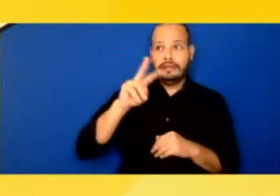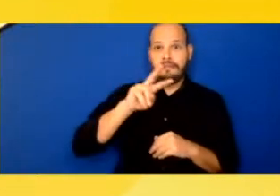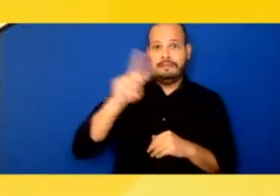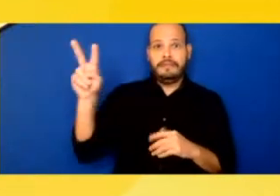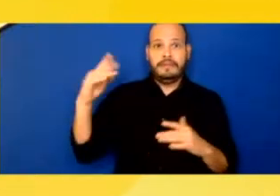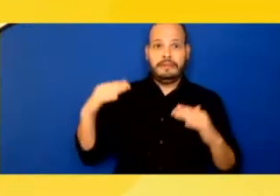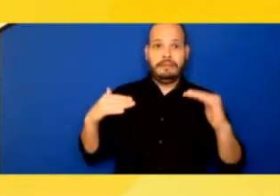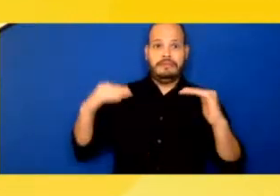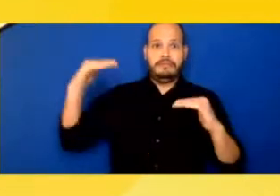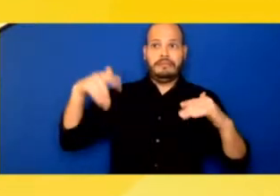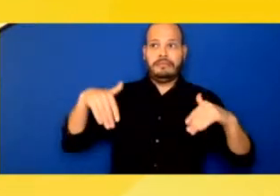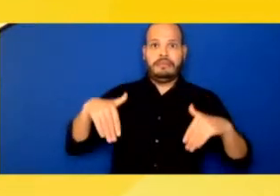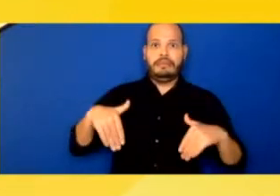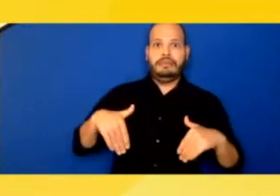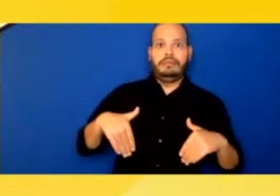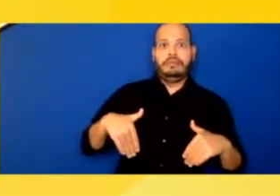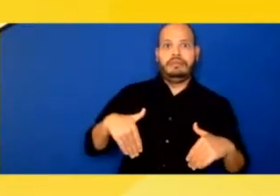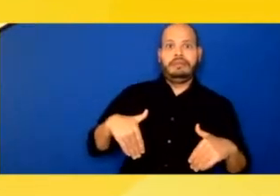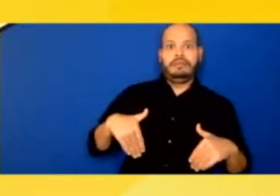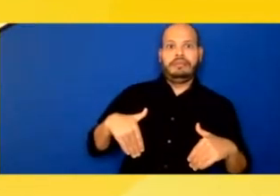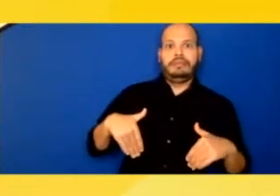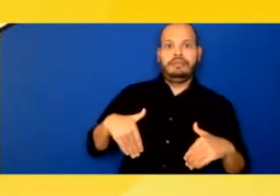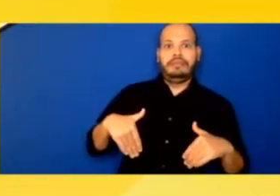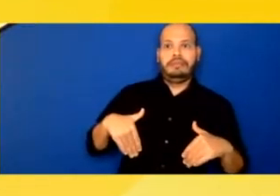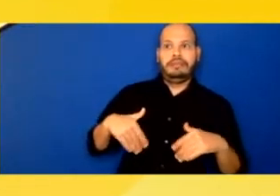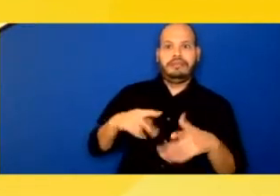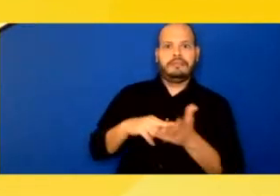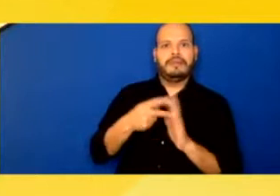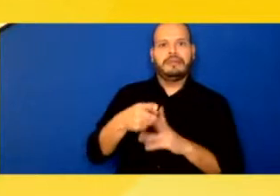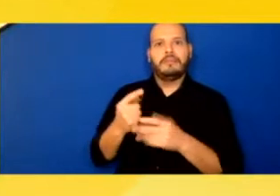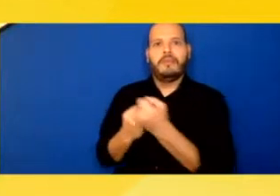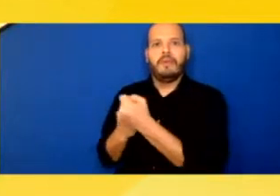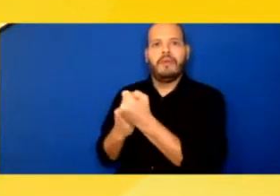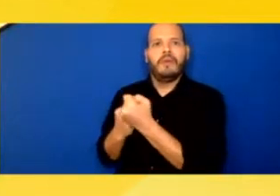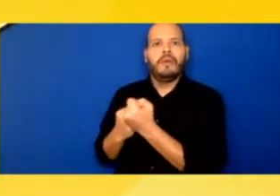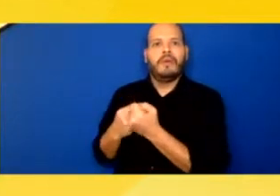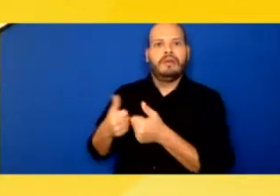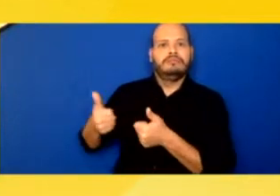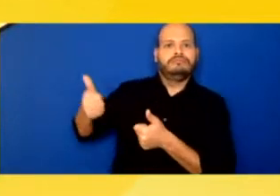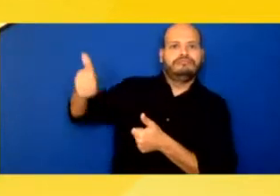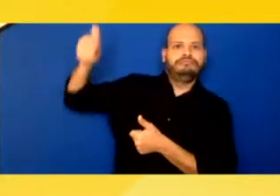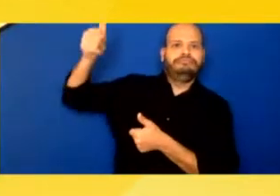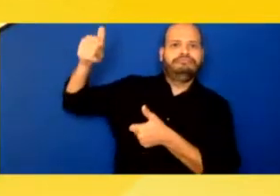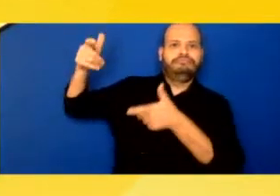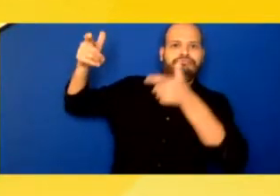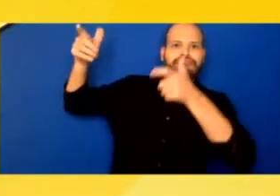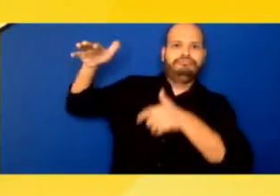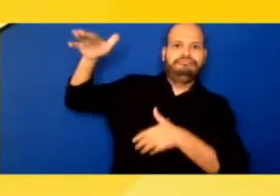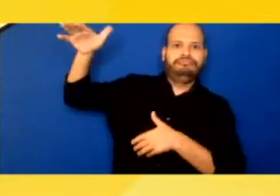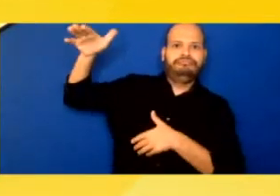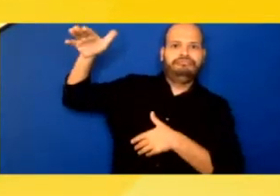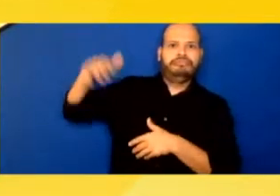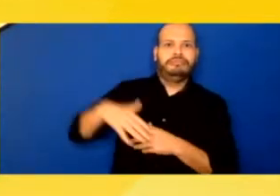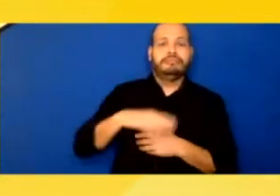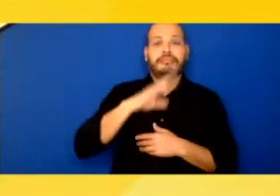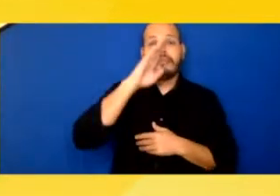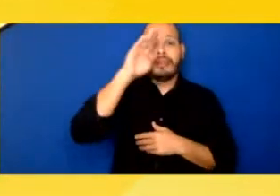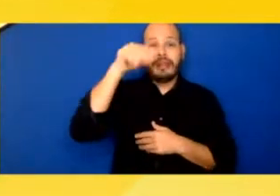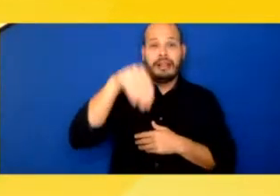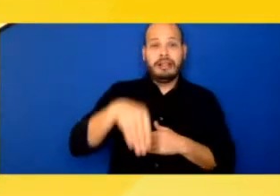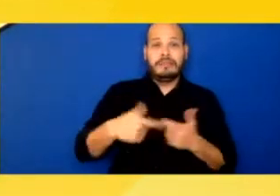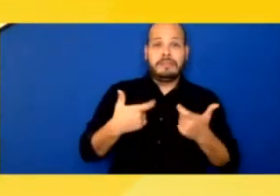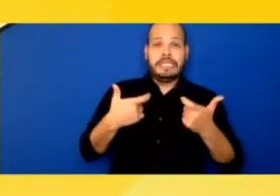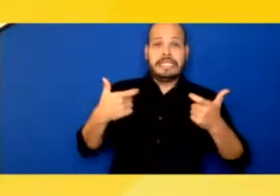on the tail of a mouse, and you say that you are neutral, the mouse will not appreciate